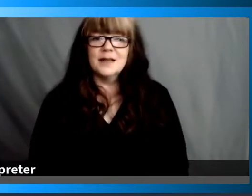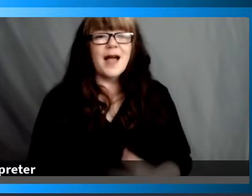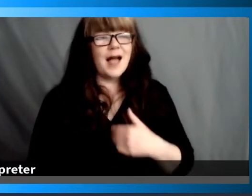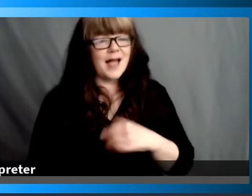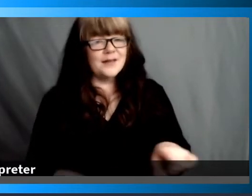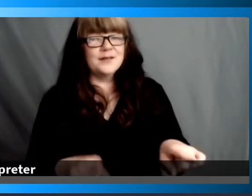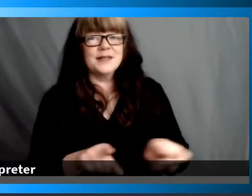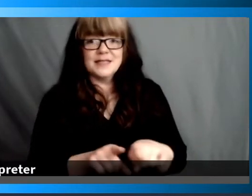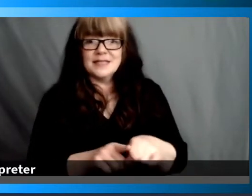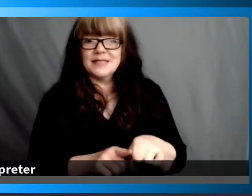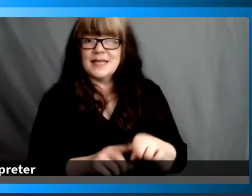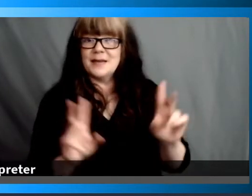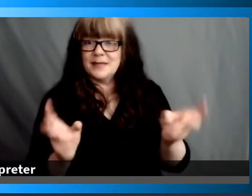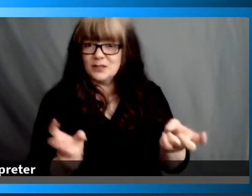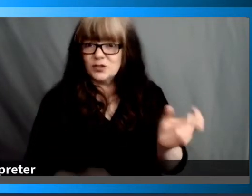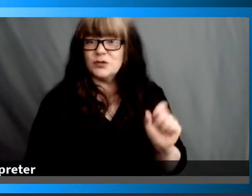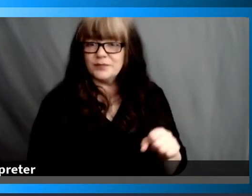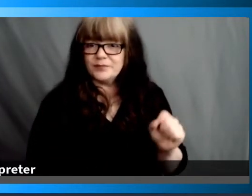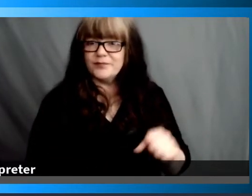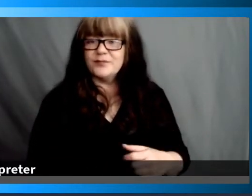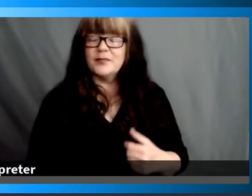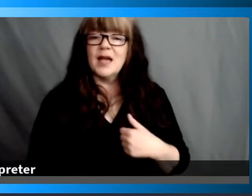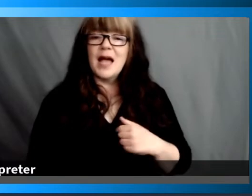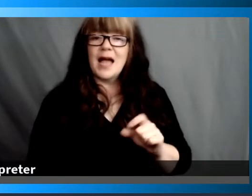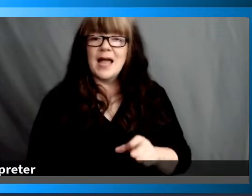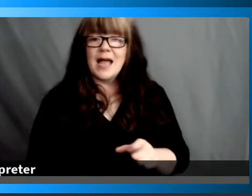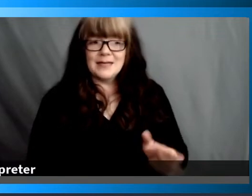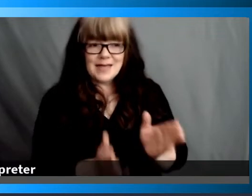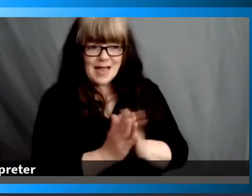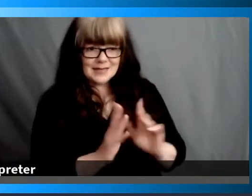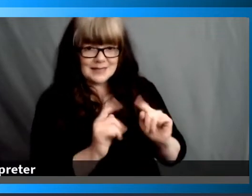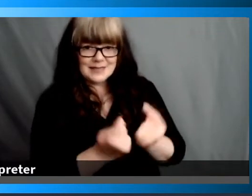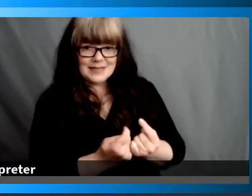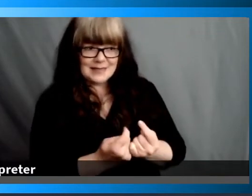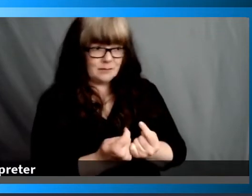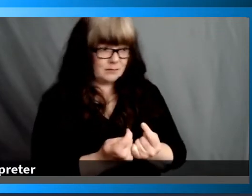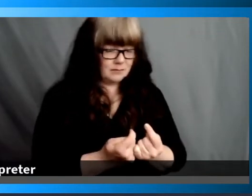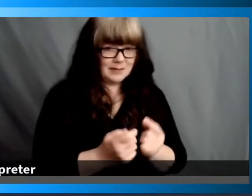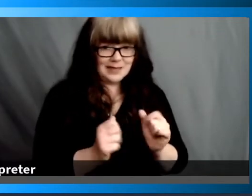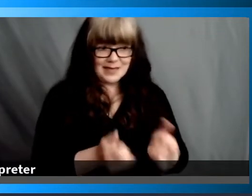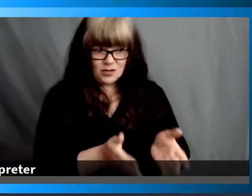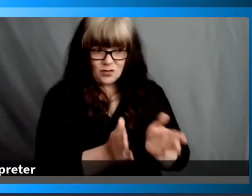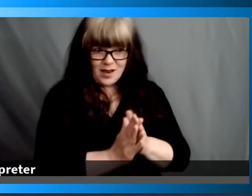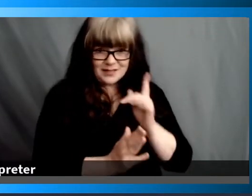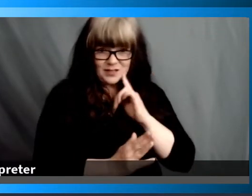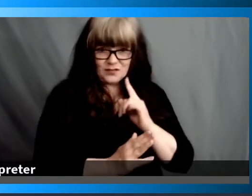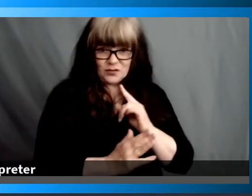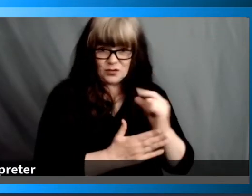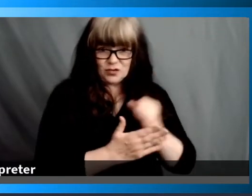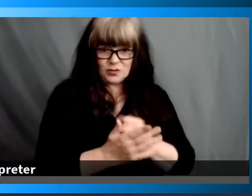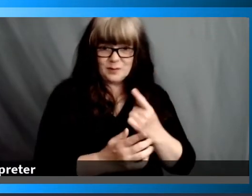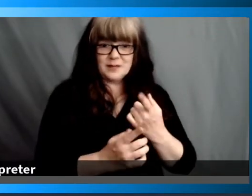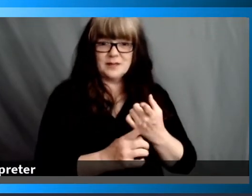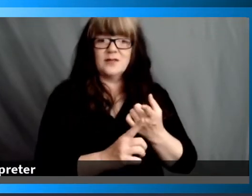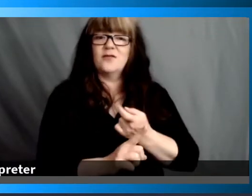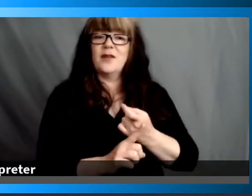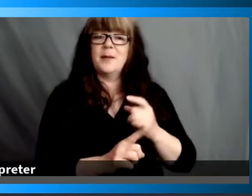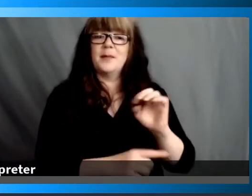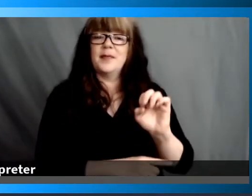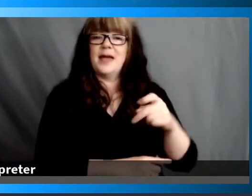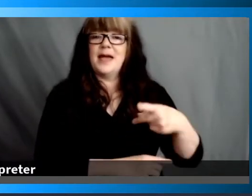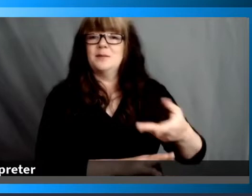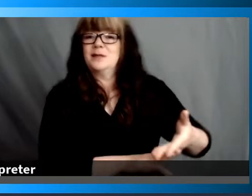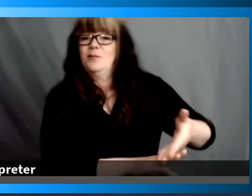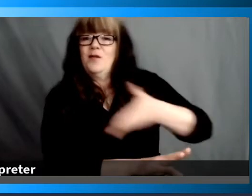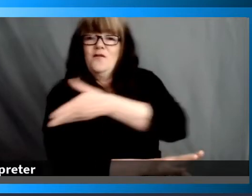issue and I had to ask my team to ask for the scripts from the episodes before because I was like, I